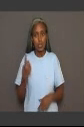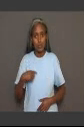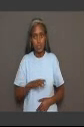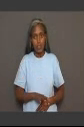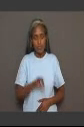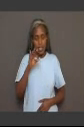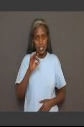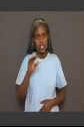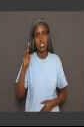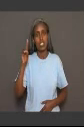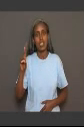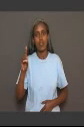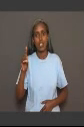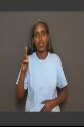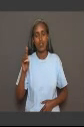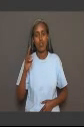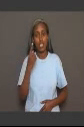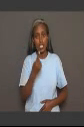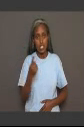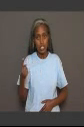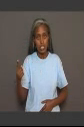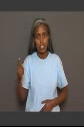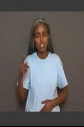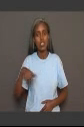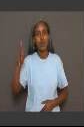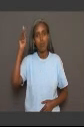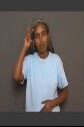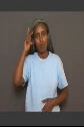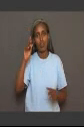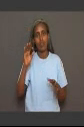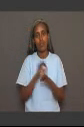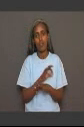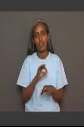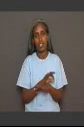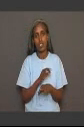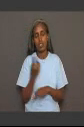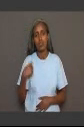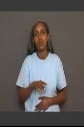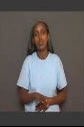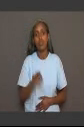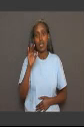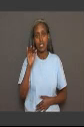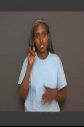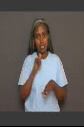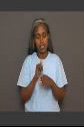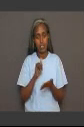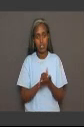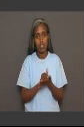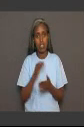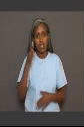When we find the derivative of each power function, we find that